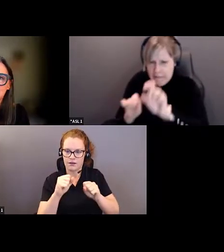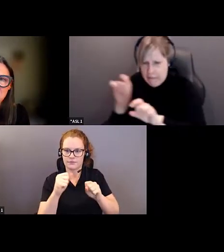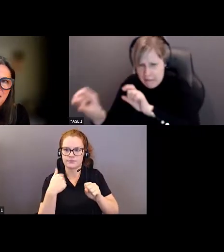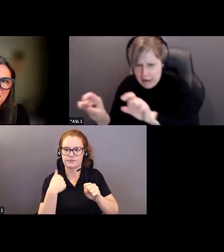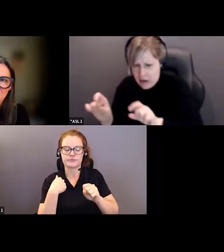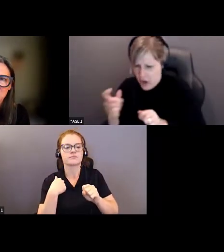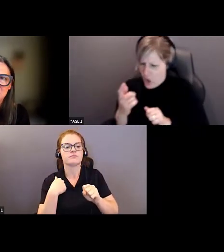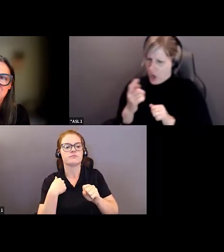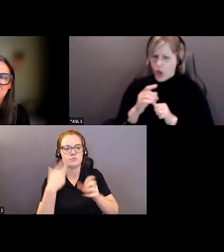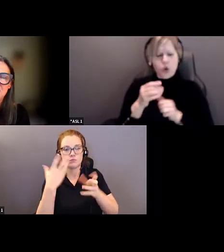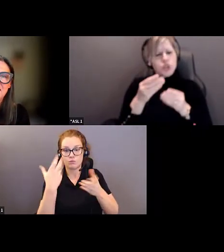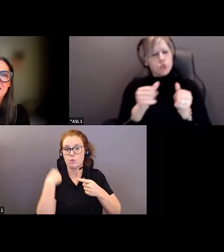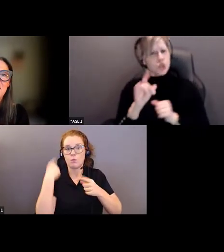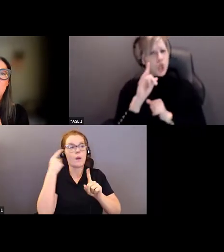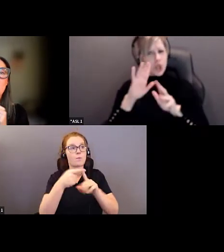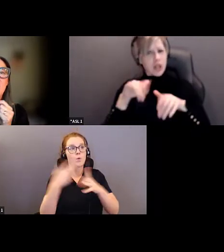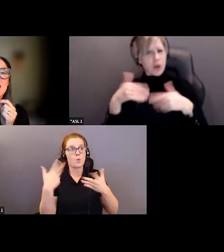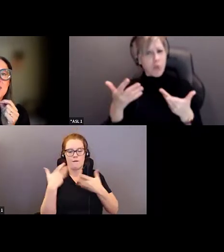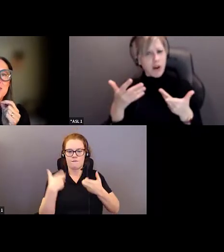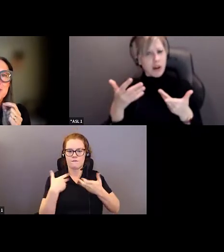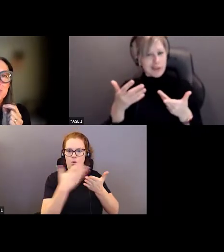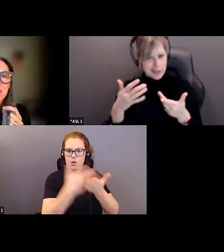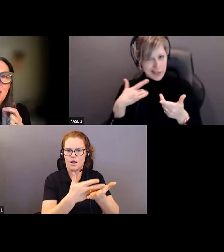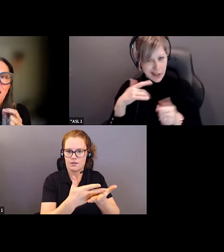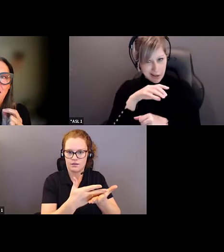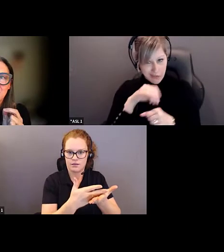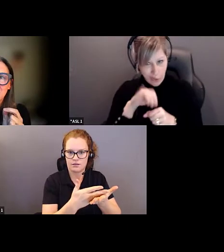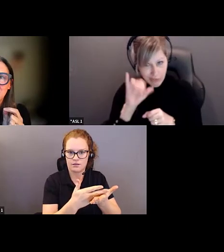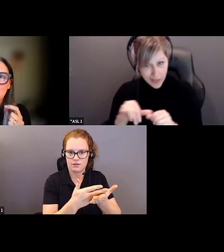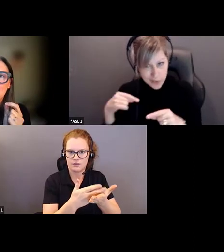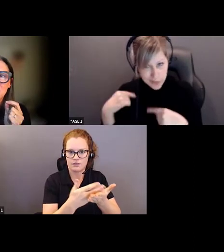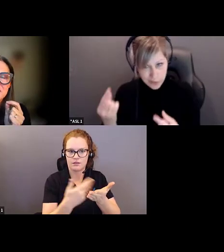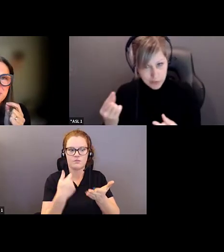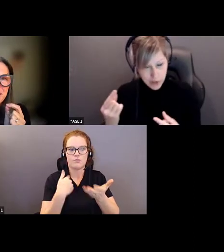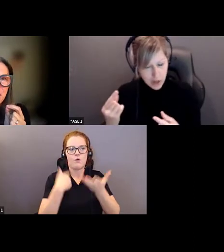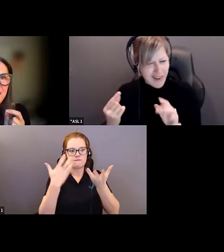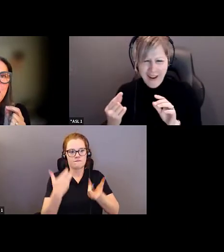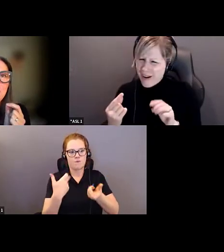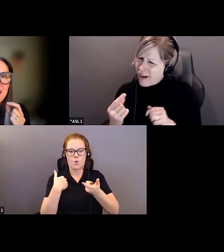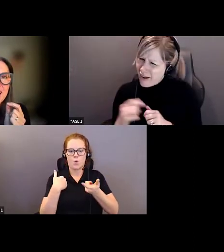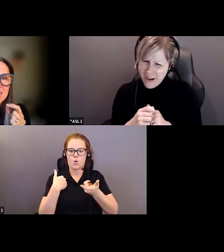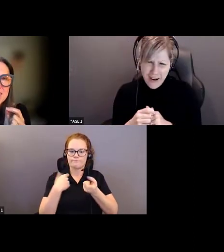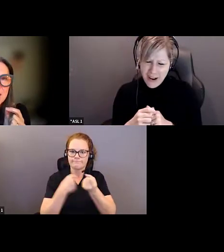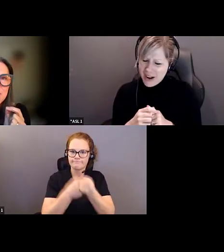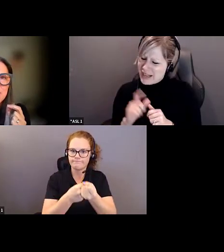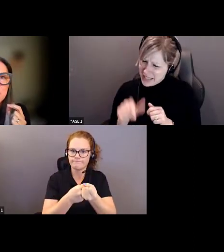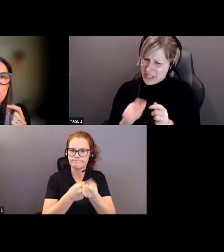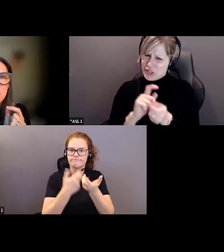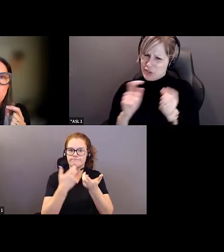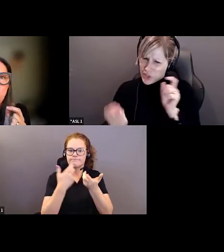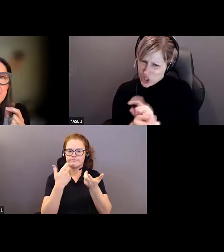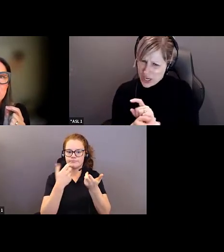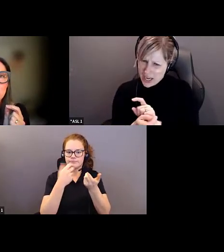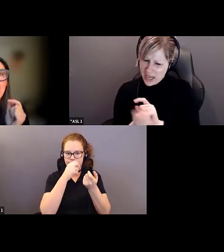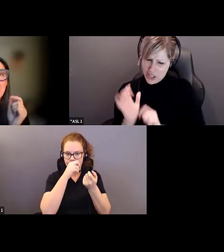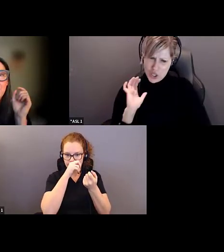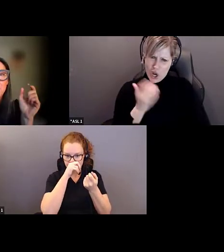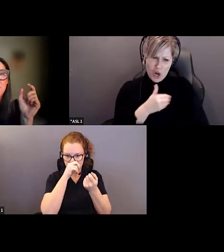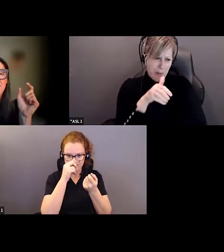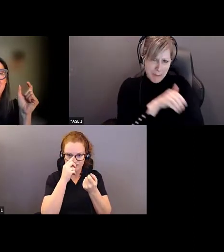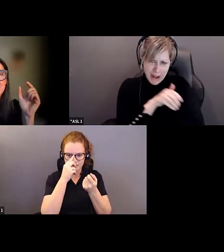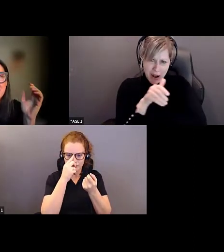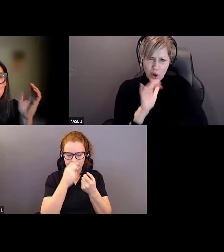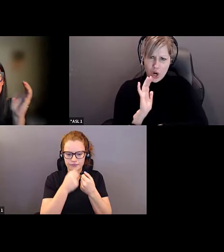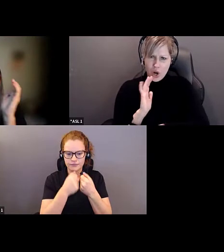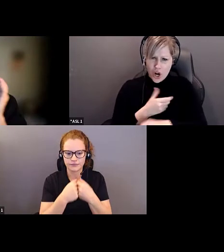look like. No, we are here to block. We are here to bring our power and safety to make way to